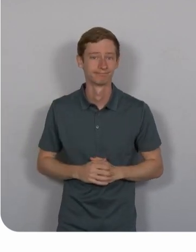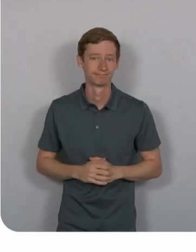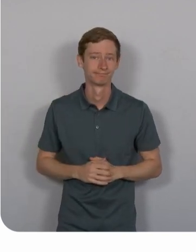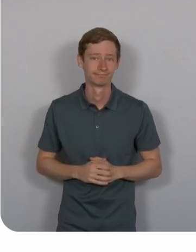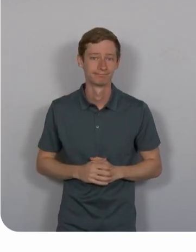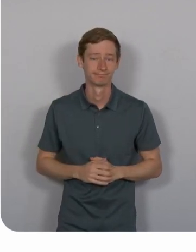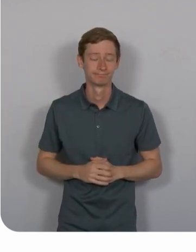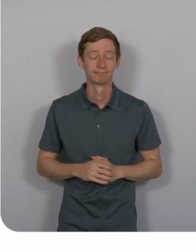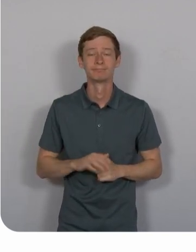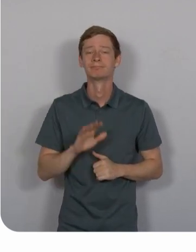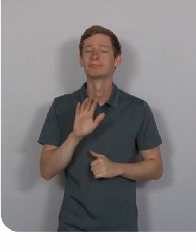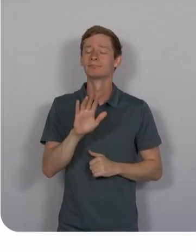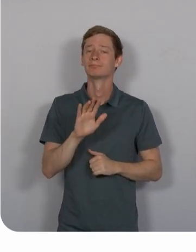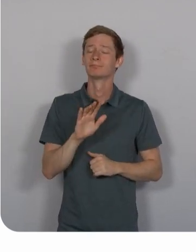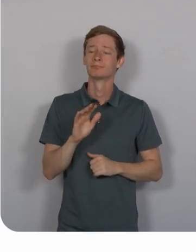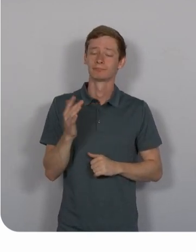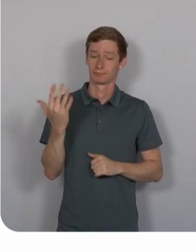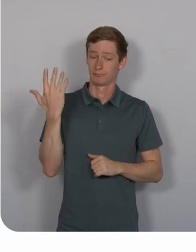Now,